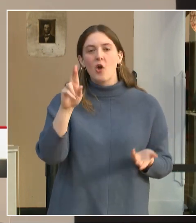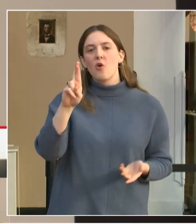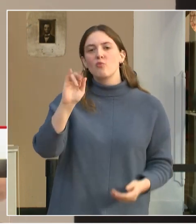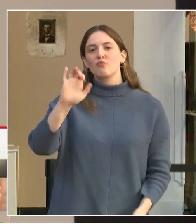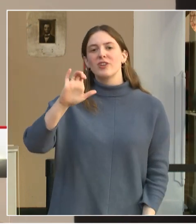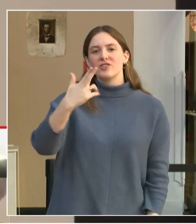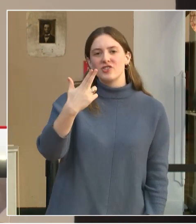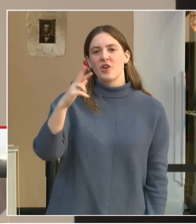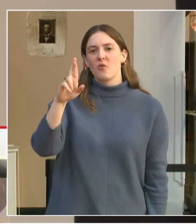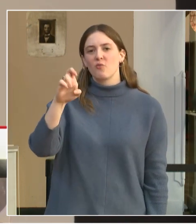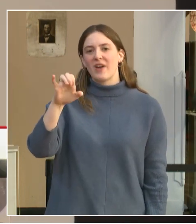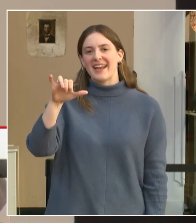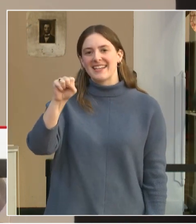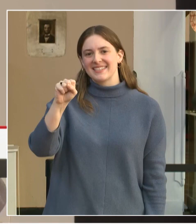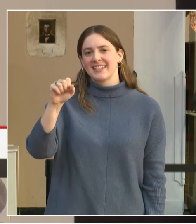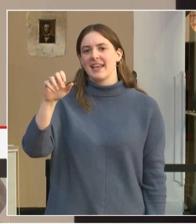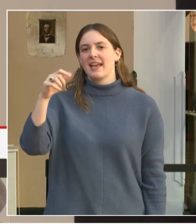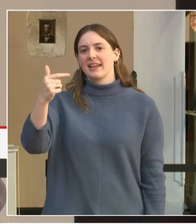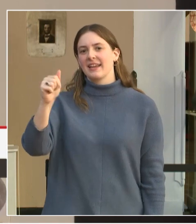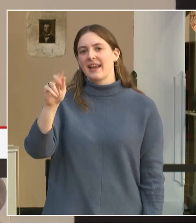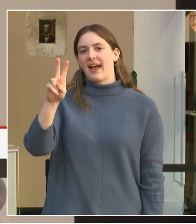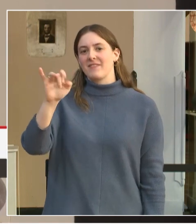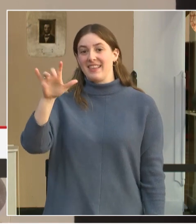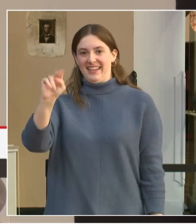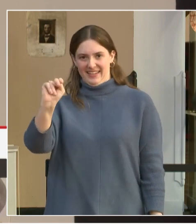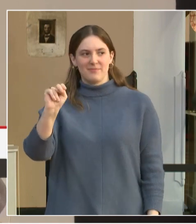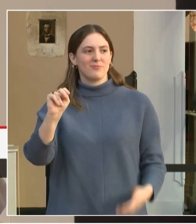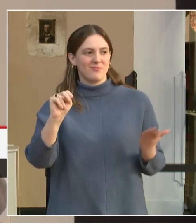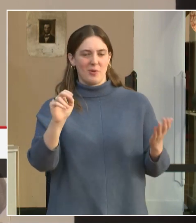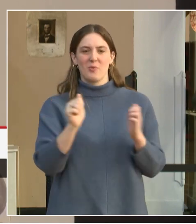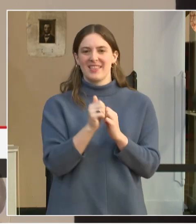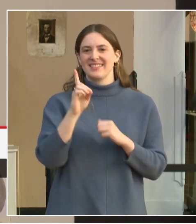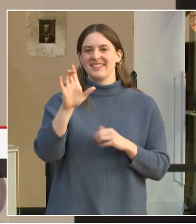the DC Public Libraries.